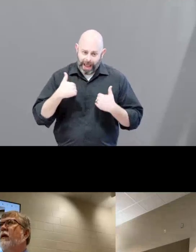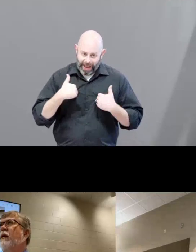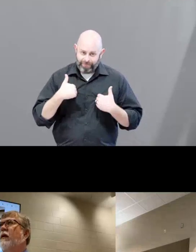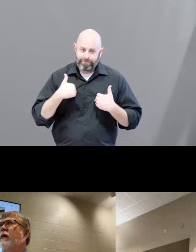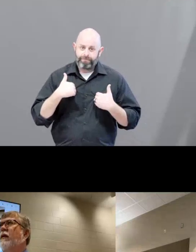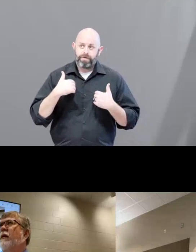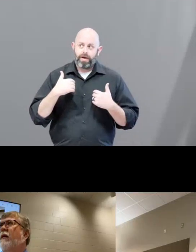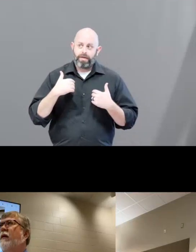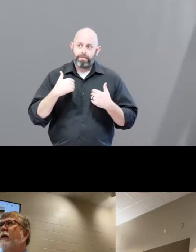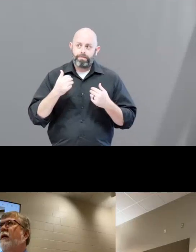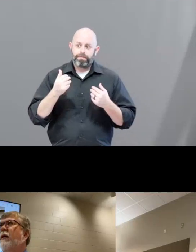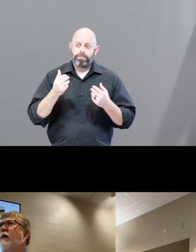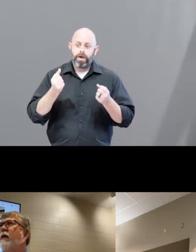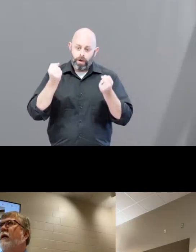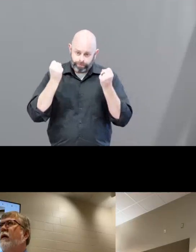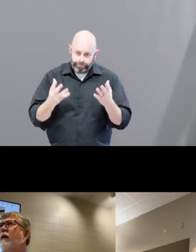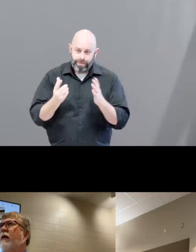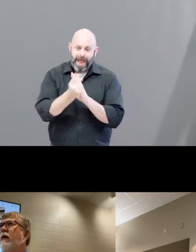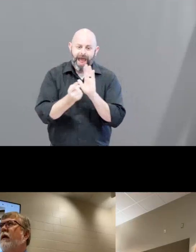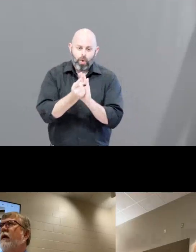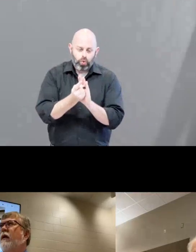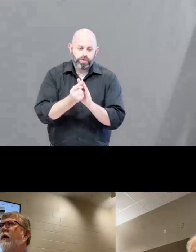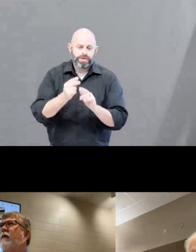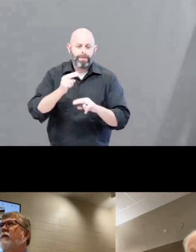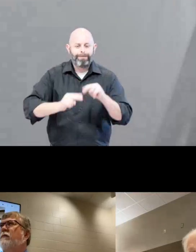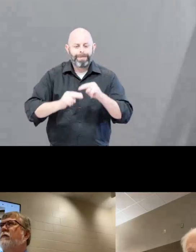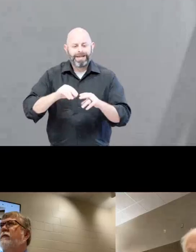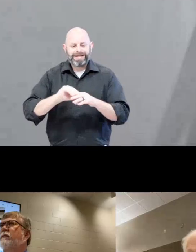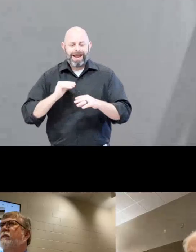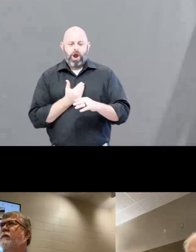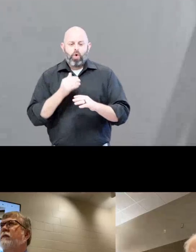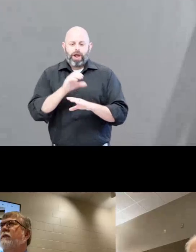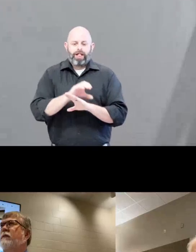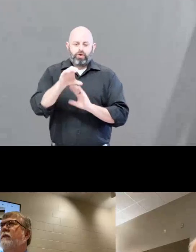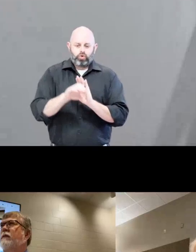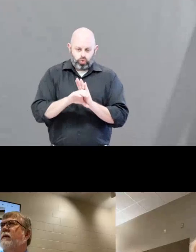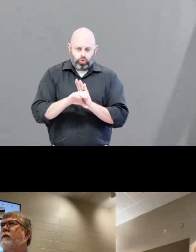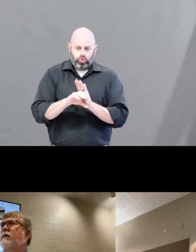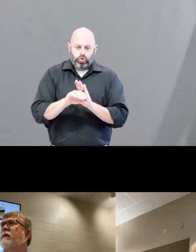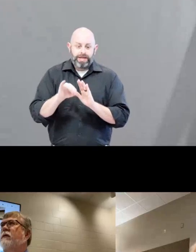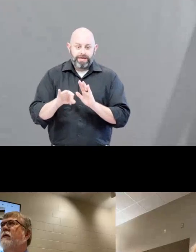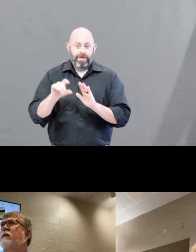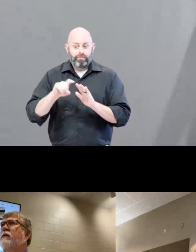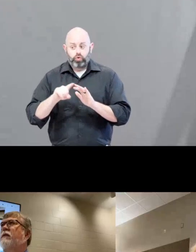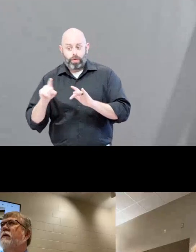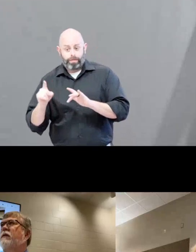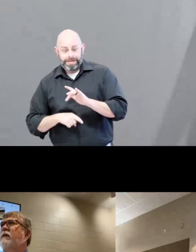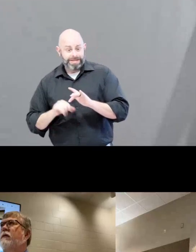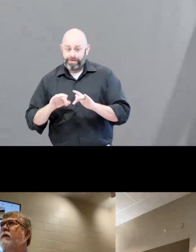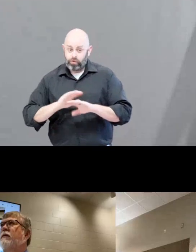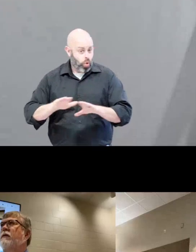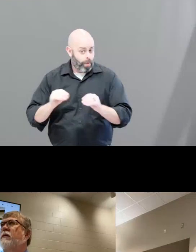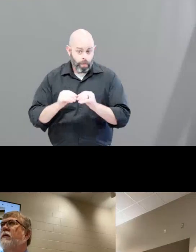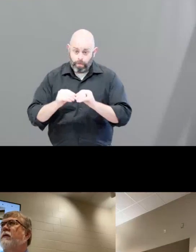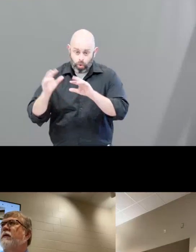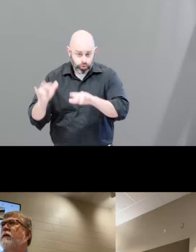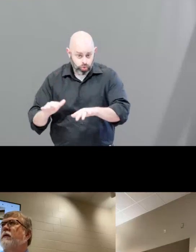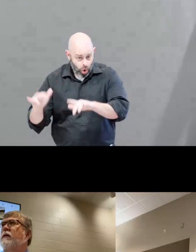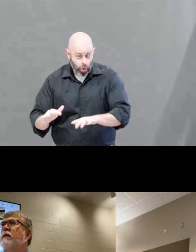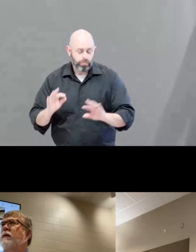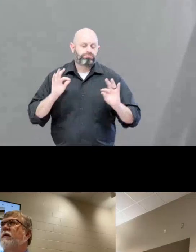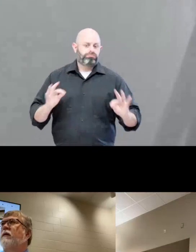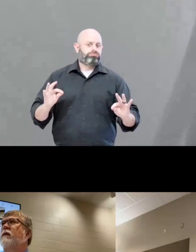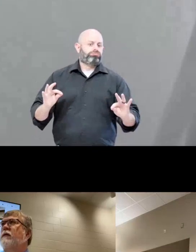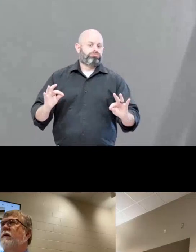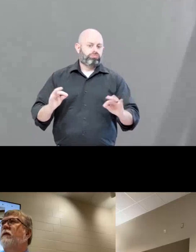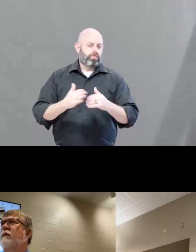a few hours built into the calendar. So if we don't have to miss any more, we should be in good